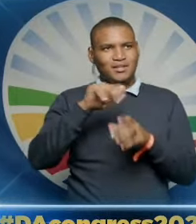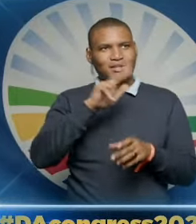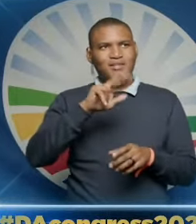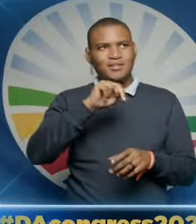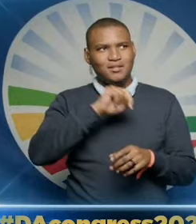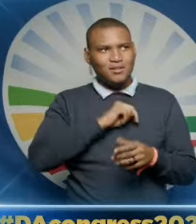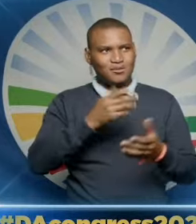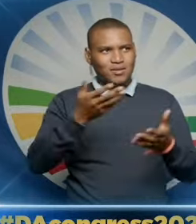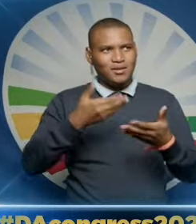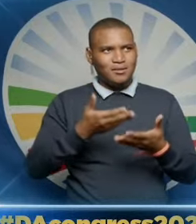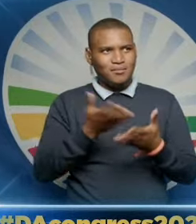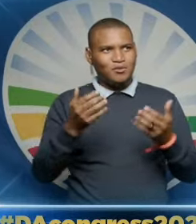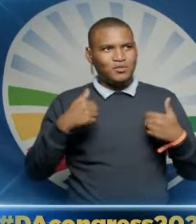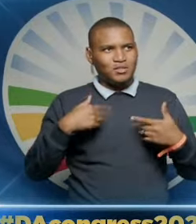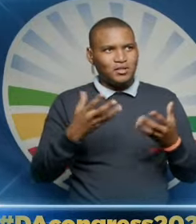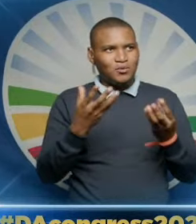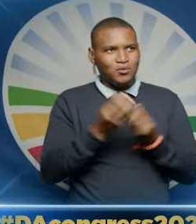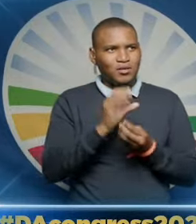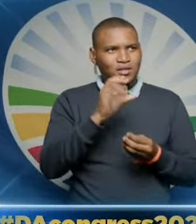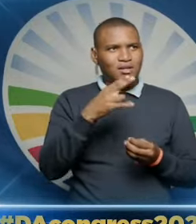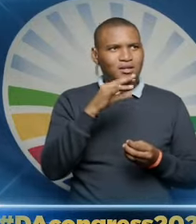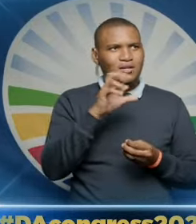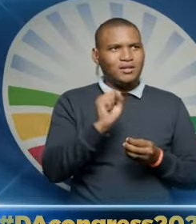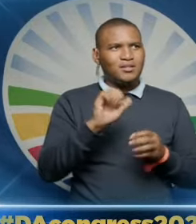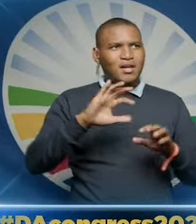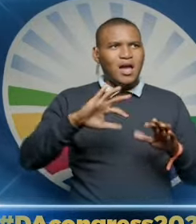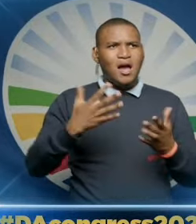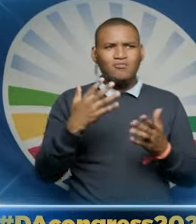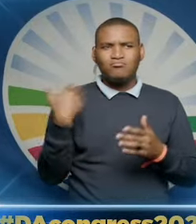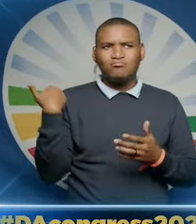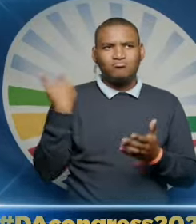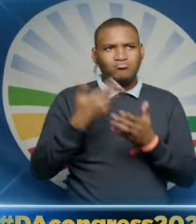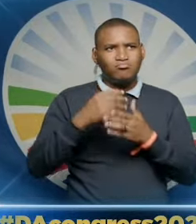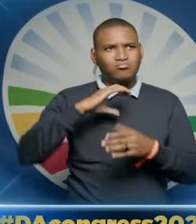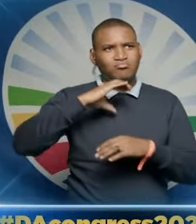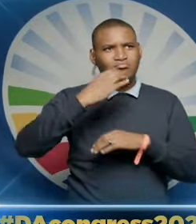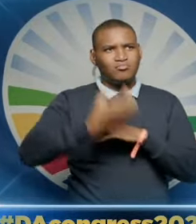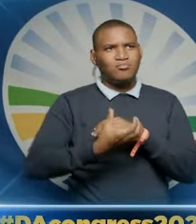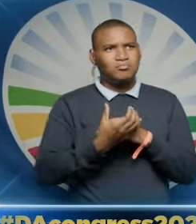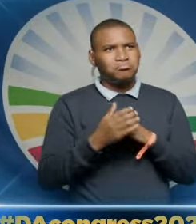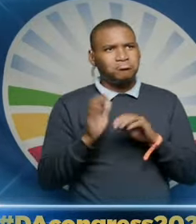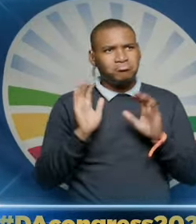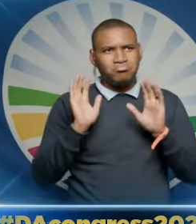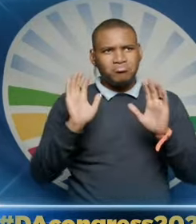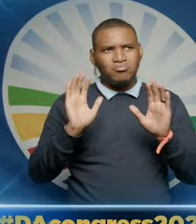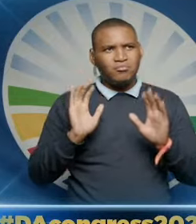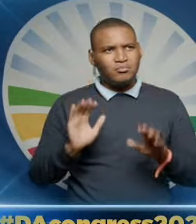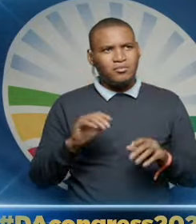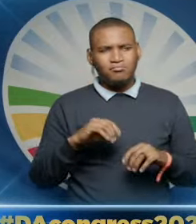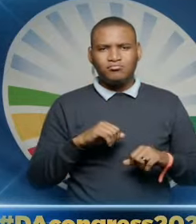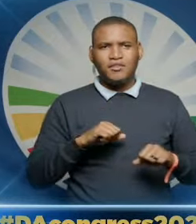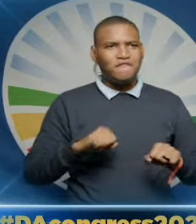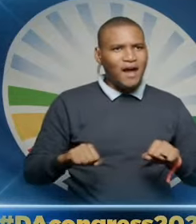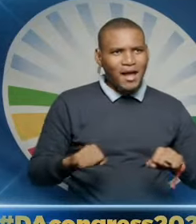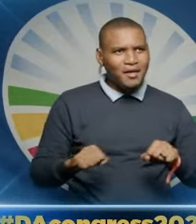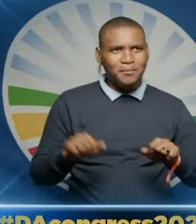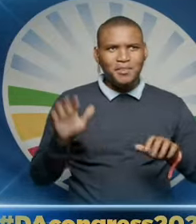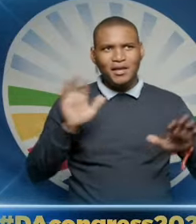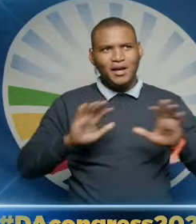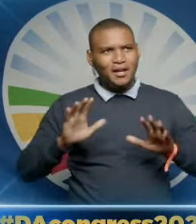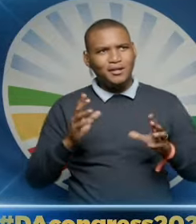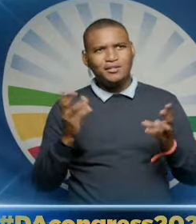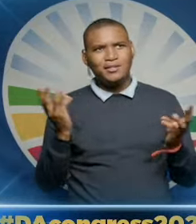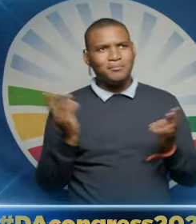everybody. Let me start off, Chris. How has Congress been so far? Isn't it just awesome? It's like the vibe, the colors, the